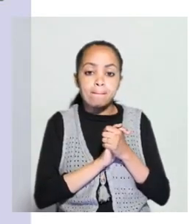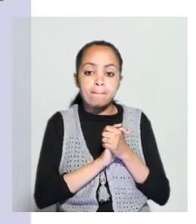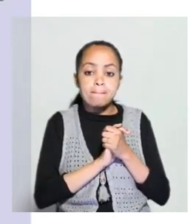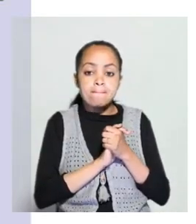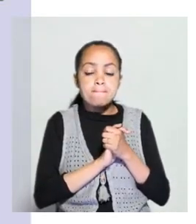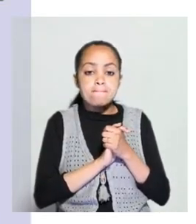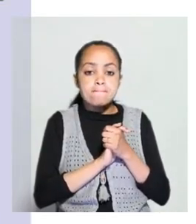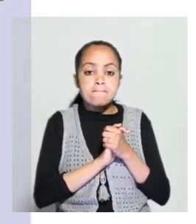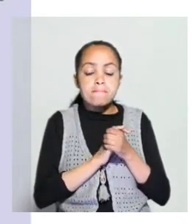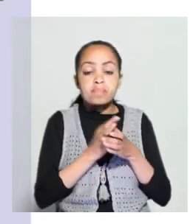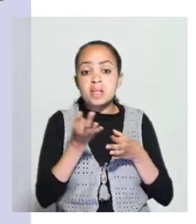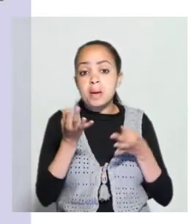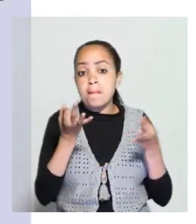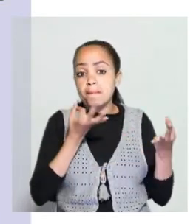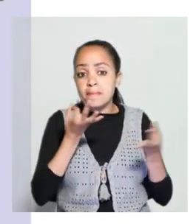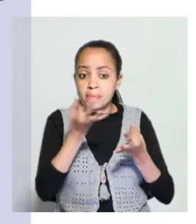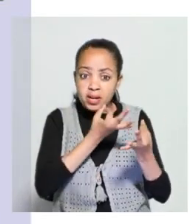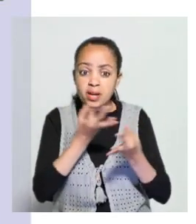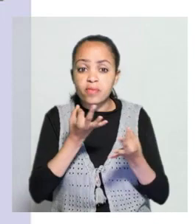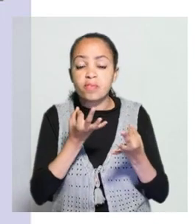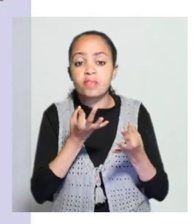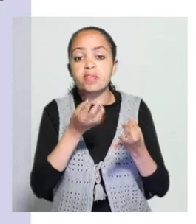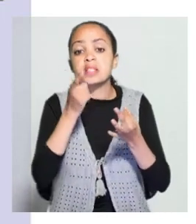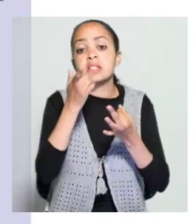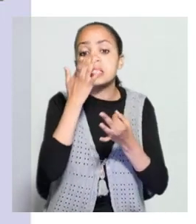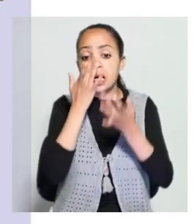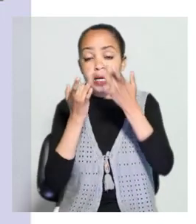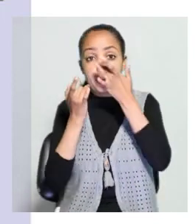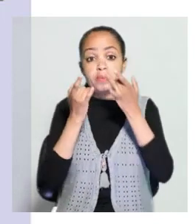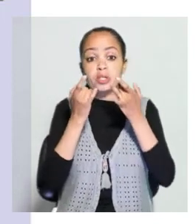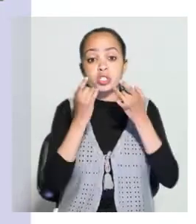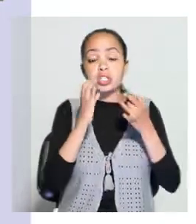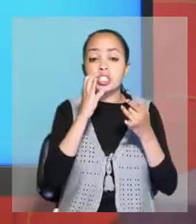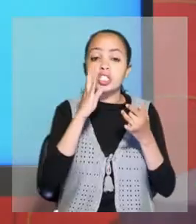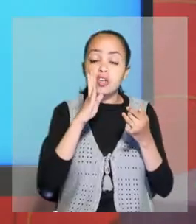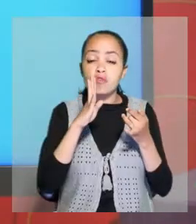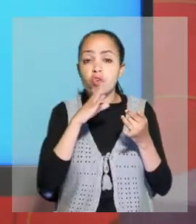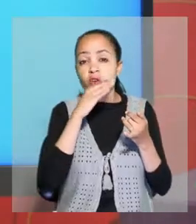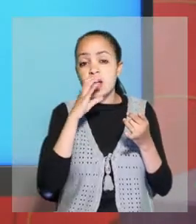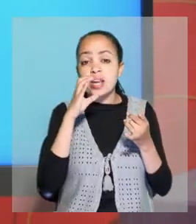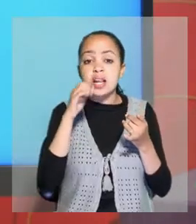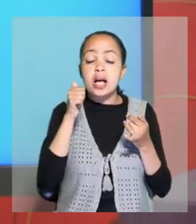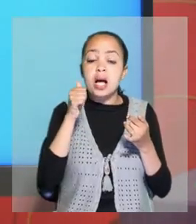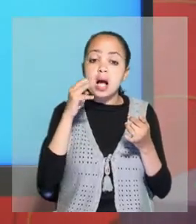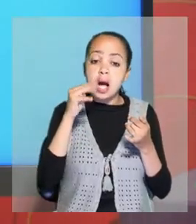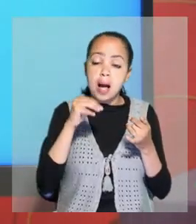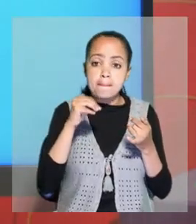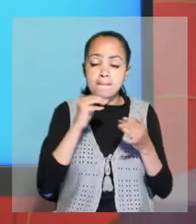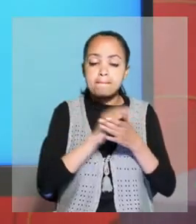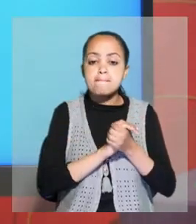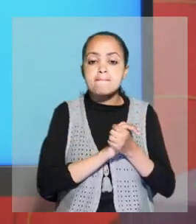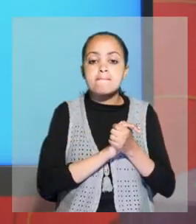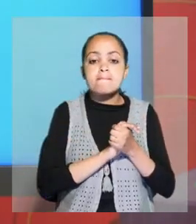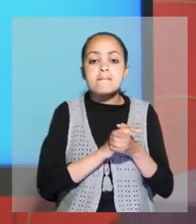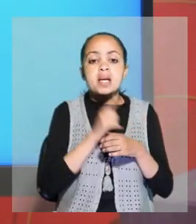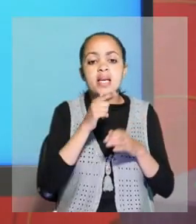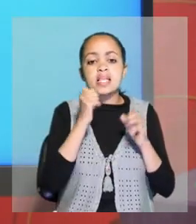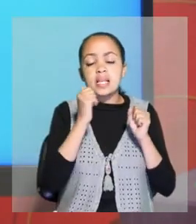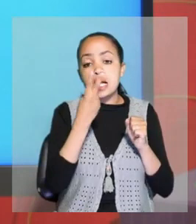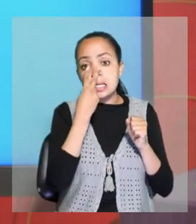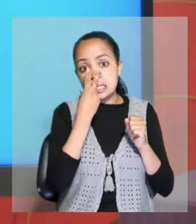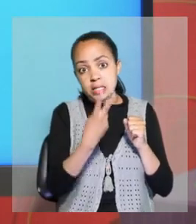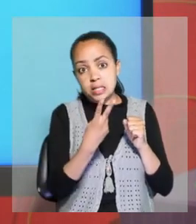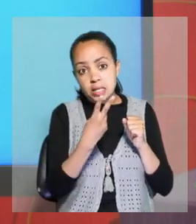Briefly, when we see an evolutionary adaptation of C4 in the calm photosynthesis, it can